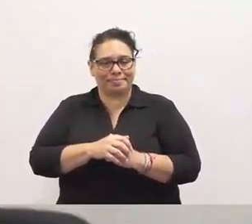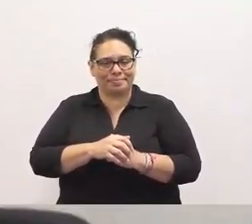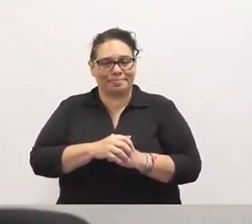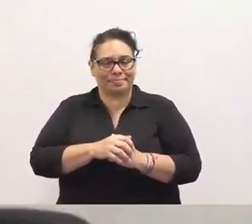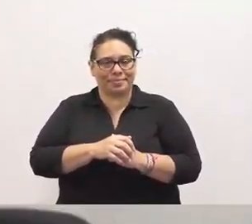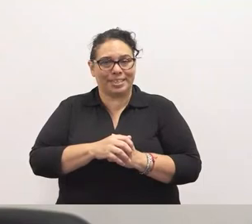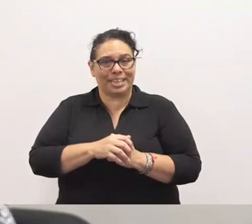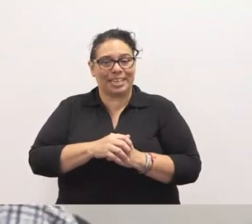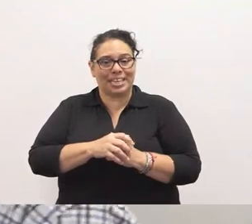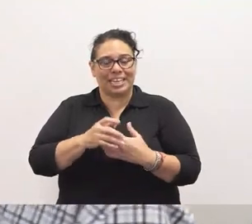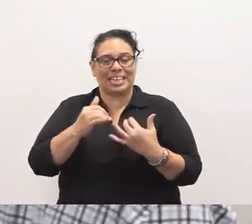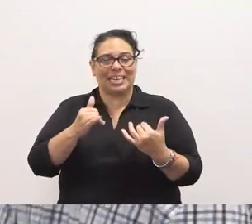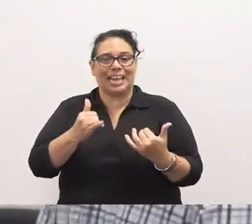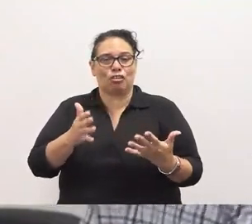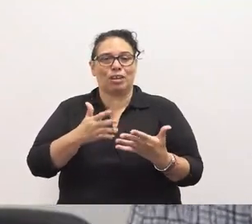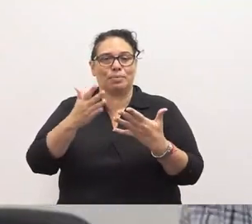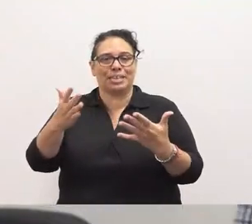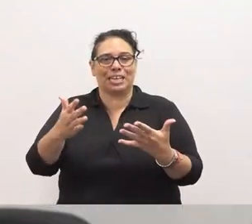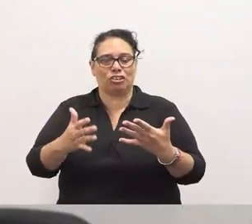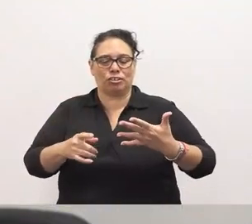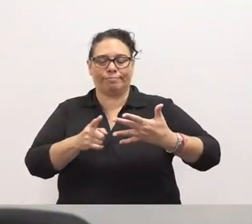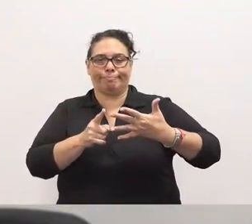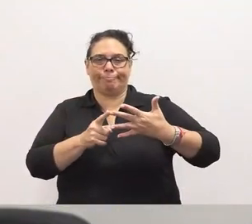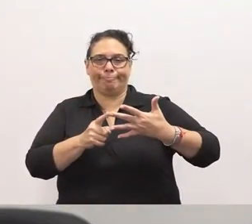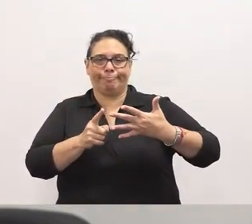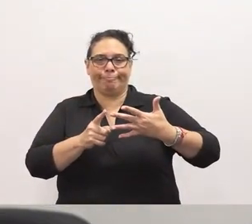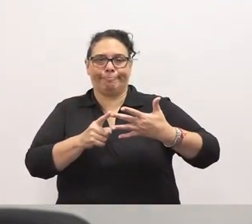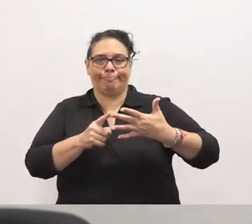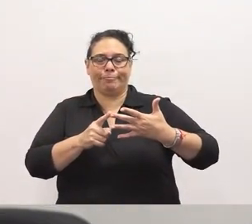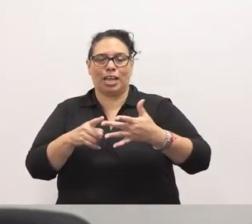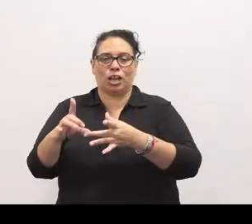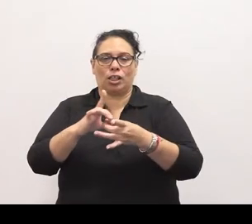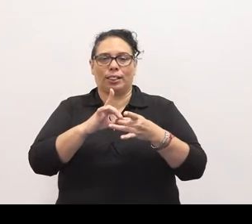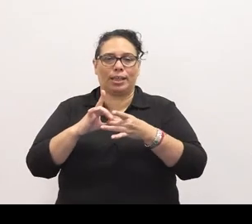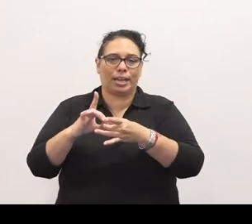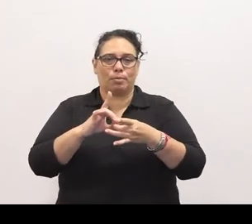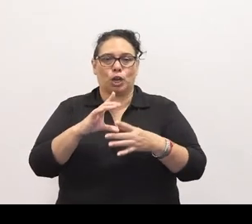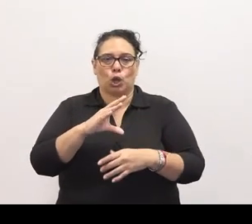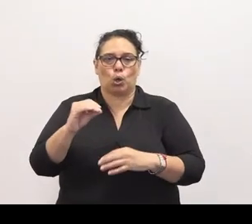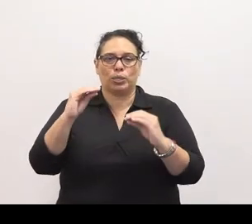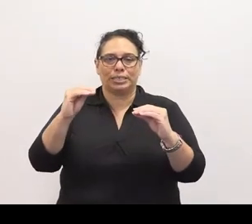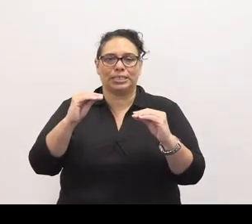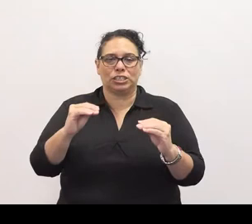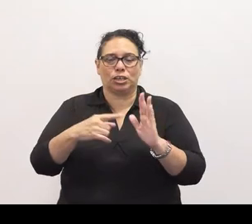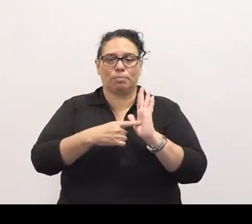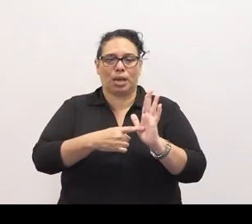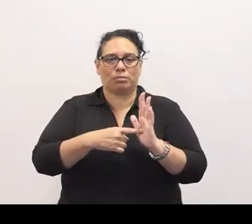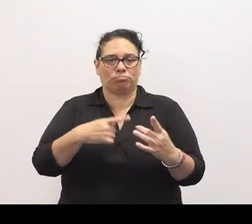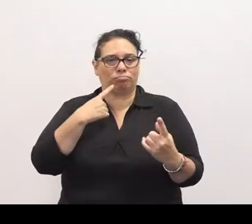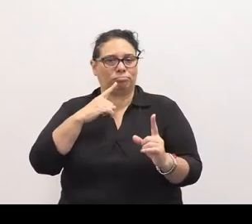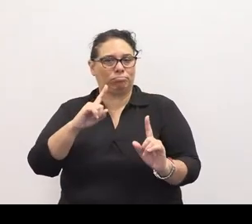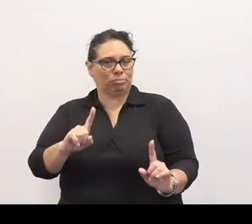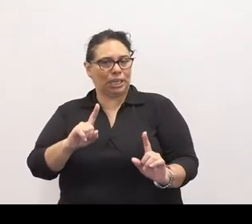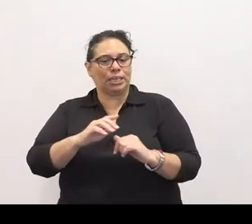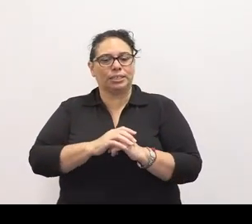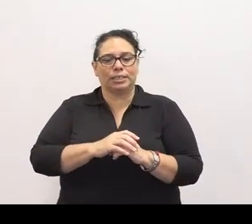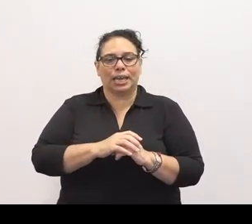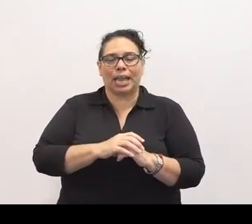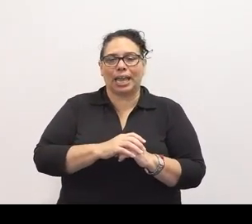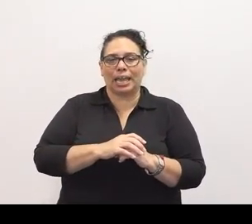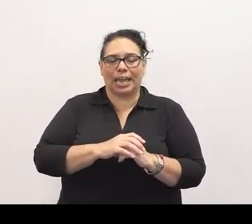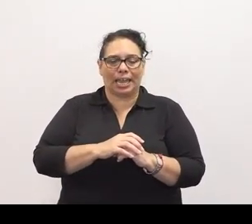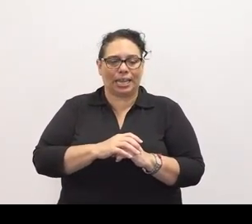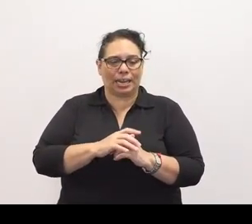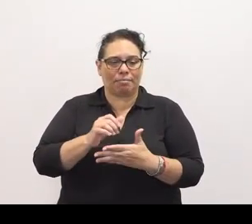So this brings us to recommendation number 3. The collaborative co-teaching model in LBUSD has been a great success and has moved the